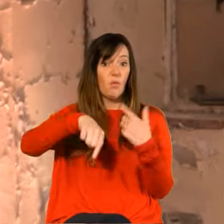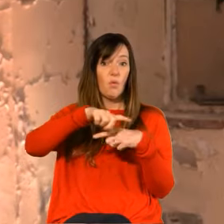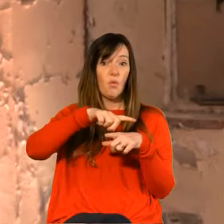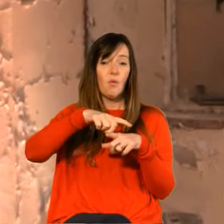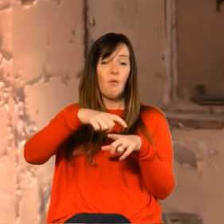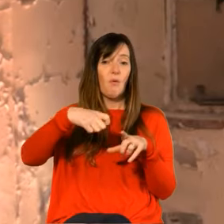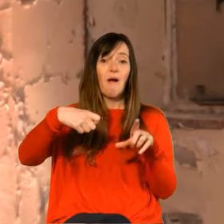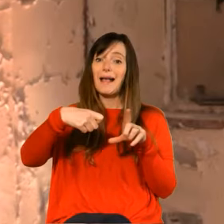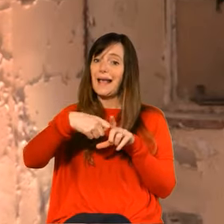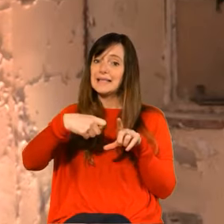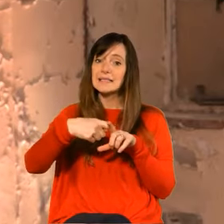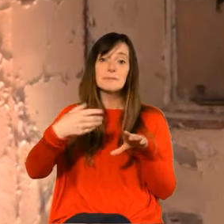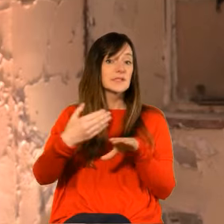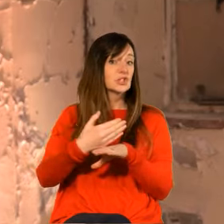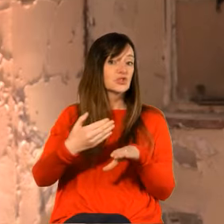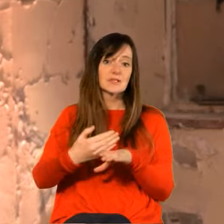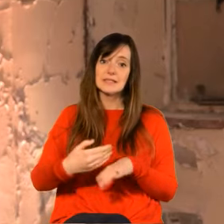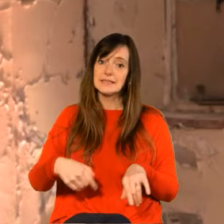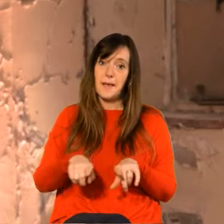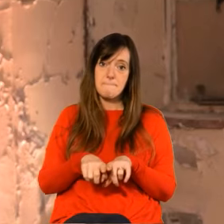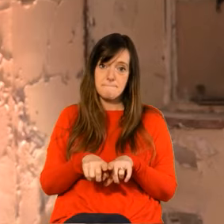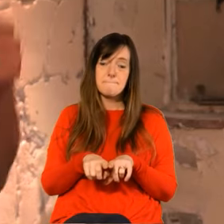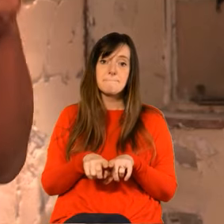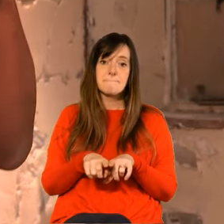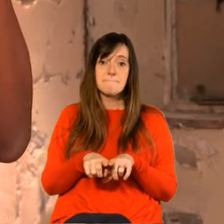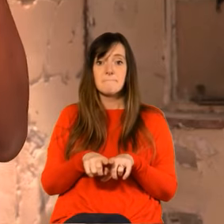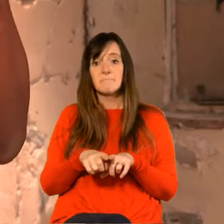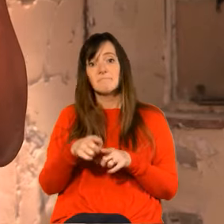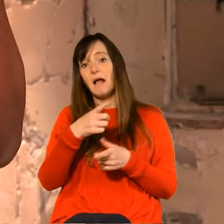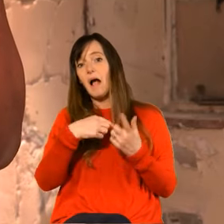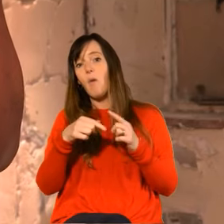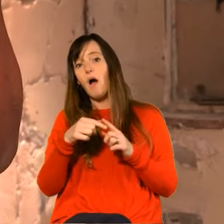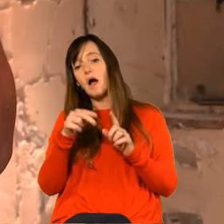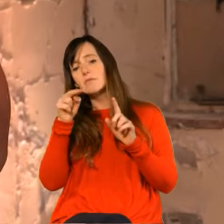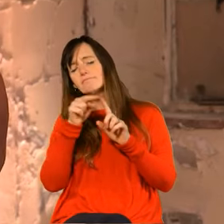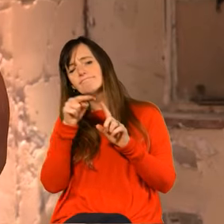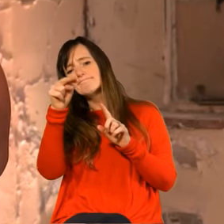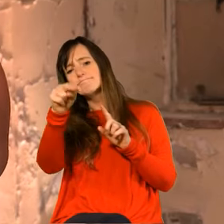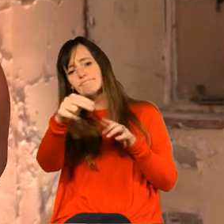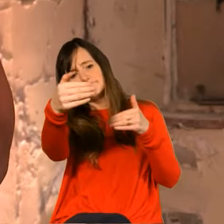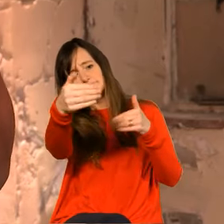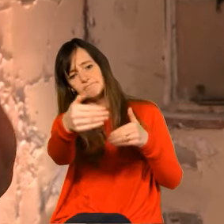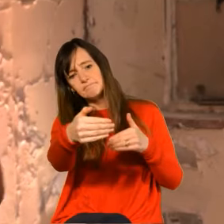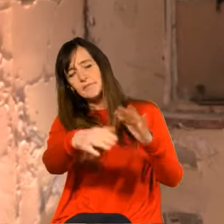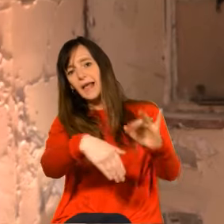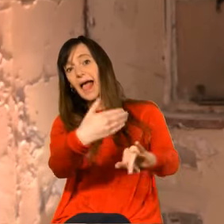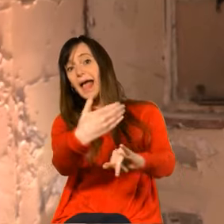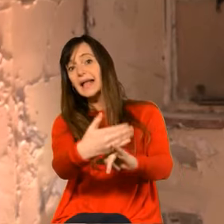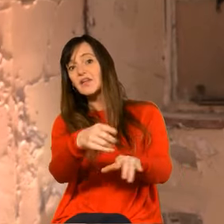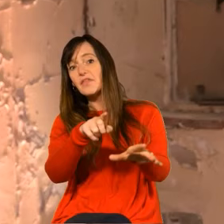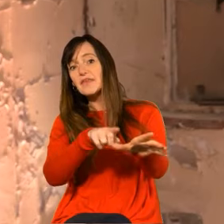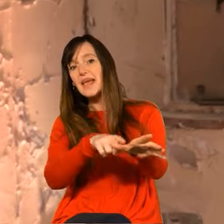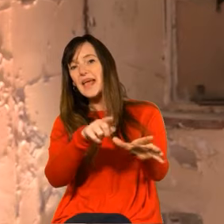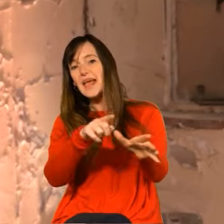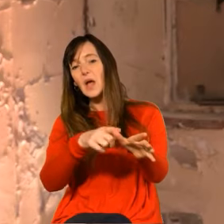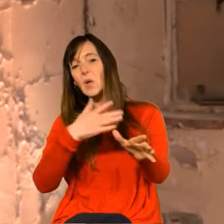Ministries is no exception. Our prediction is that by the end of the year, we'll have a shortfall of about